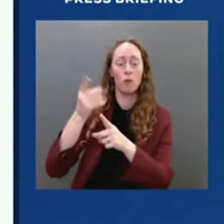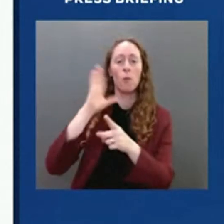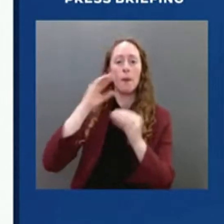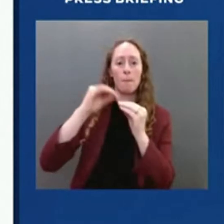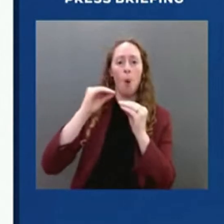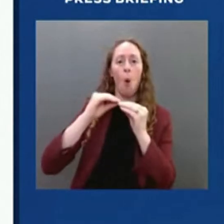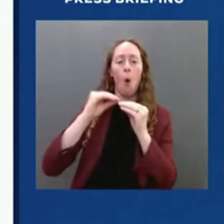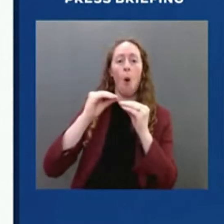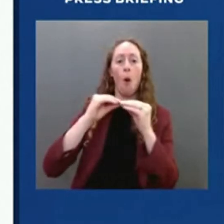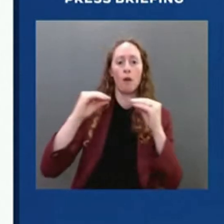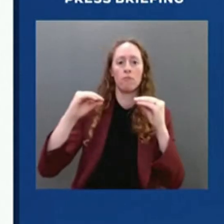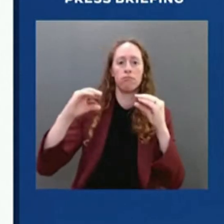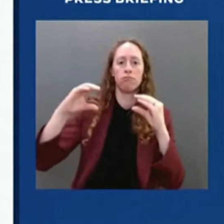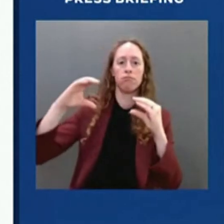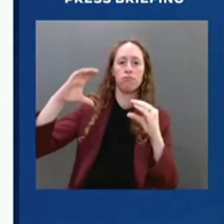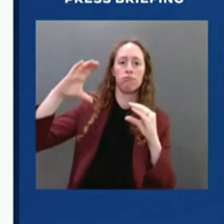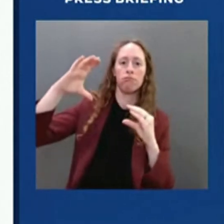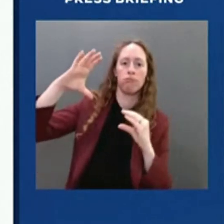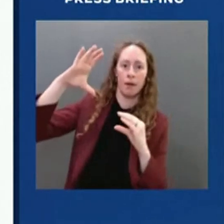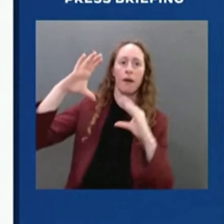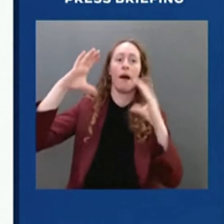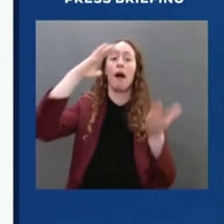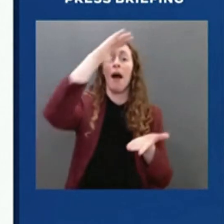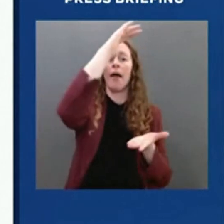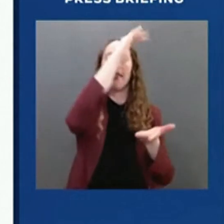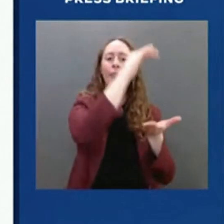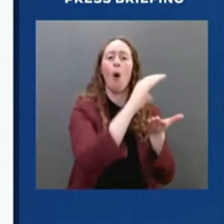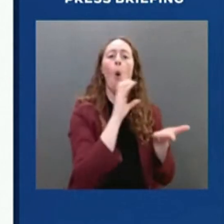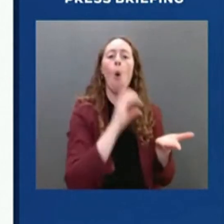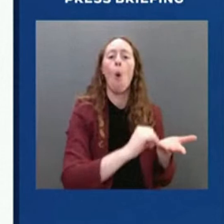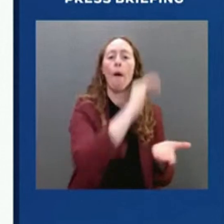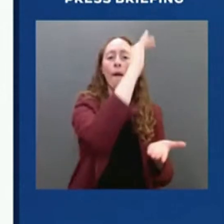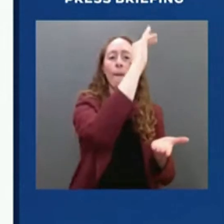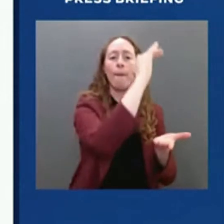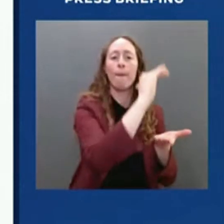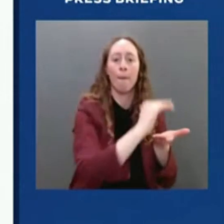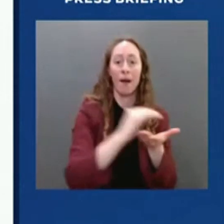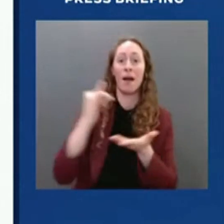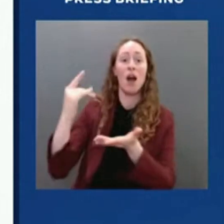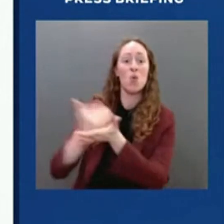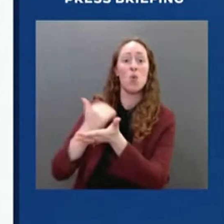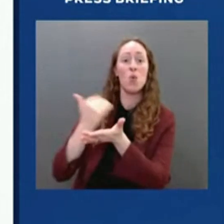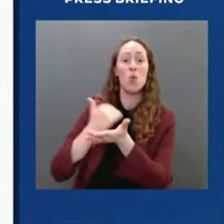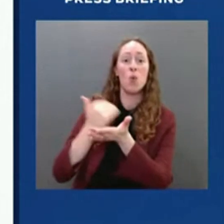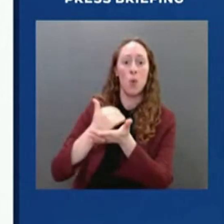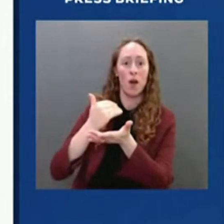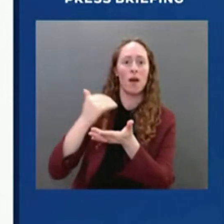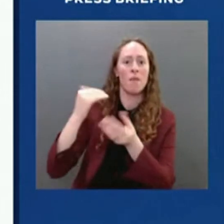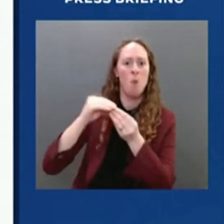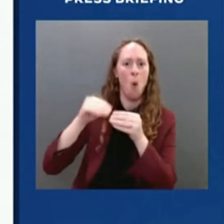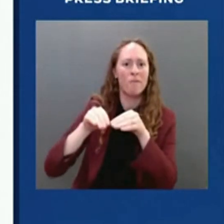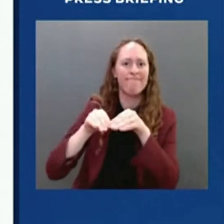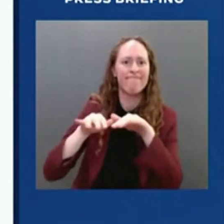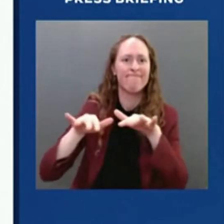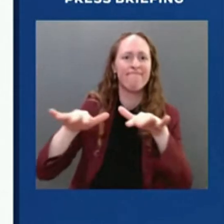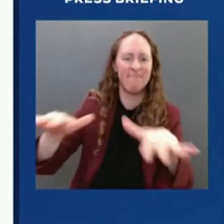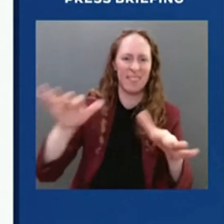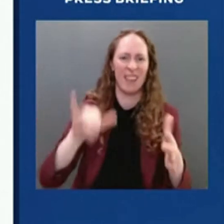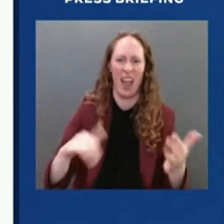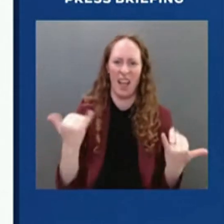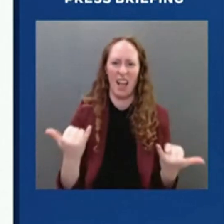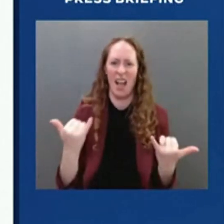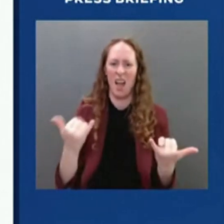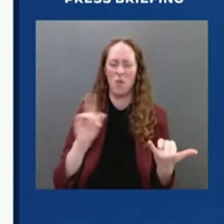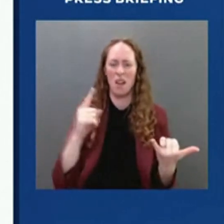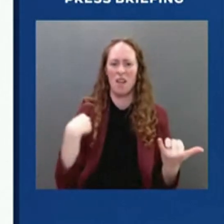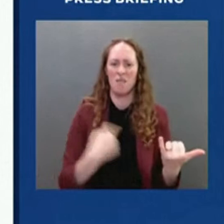slide. And if you look at that, that really gets translated into what we've experienced from a public health and clinical standpoint